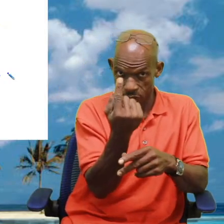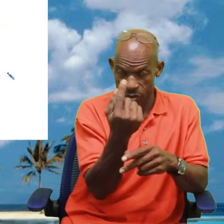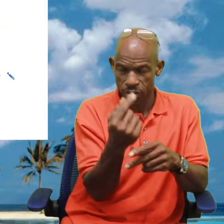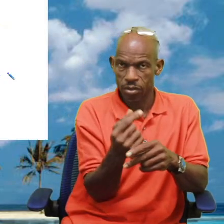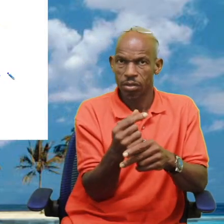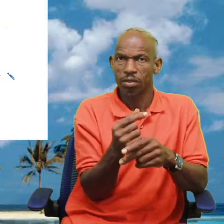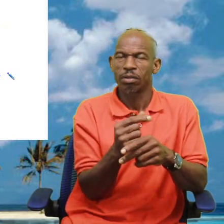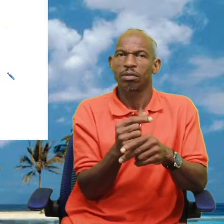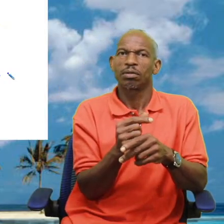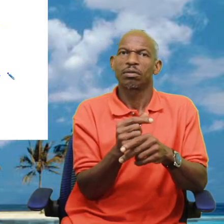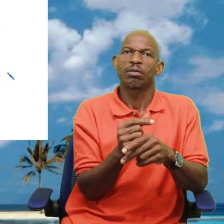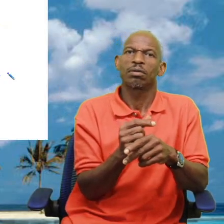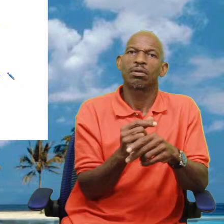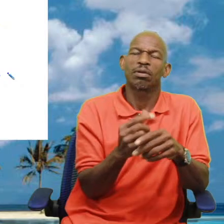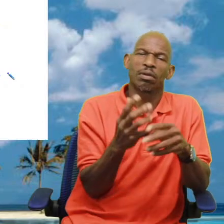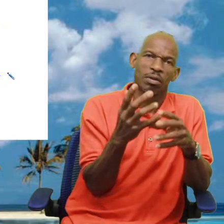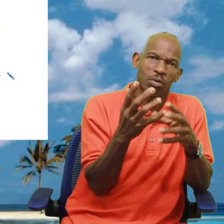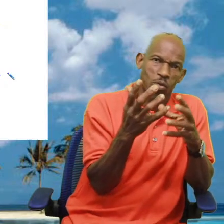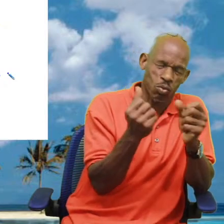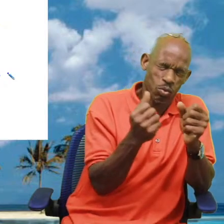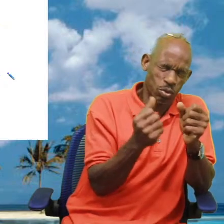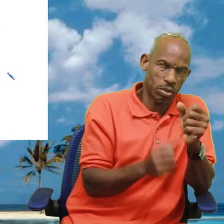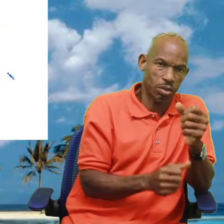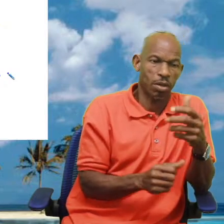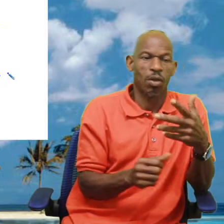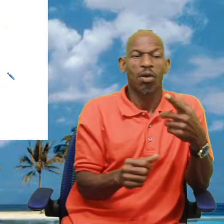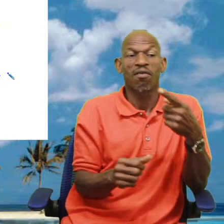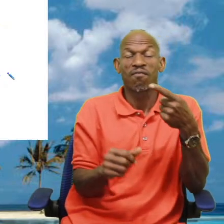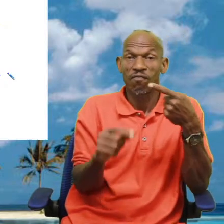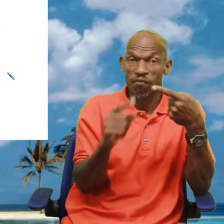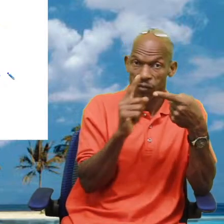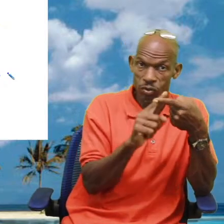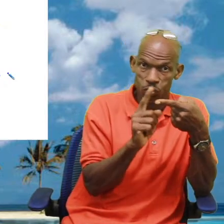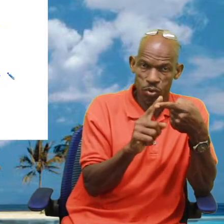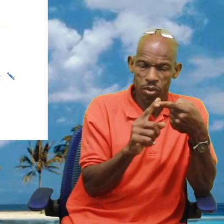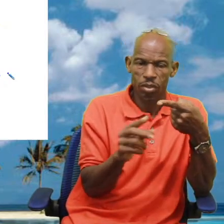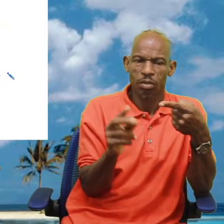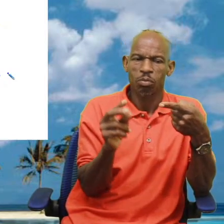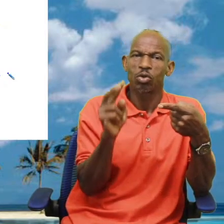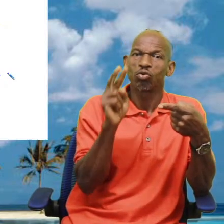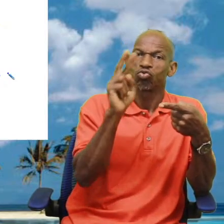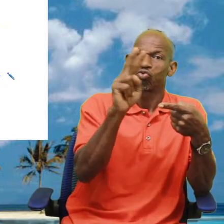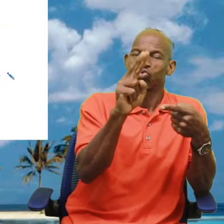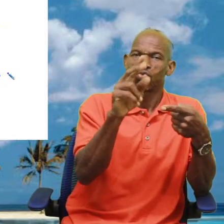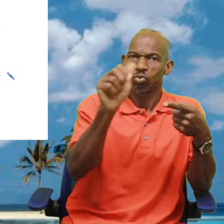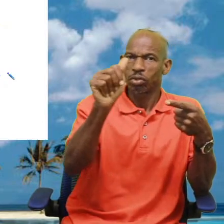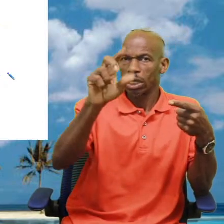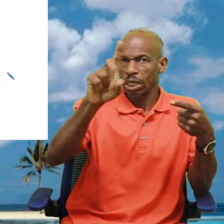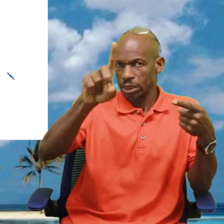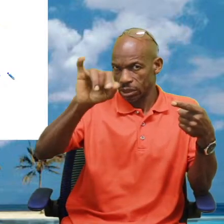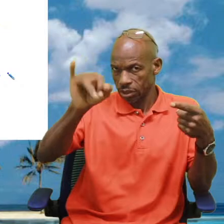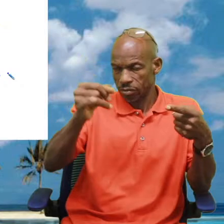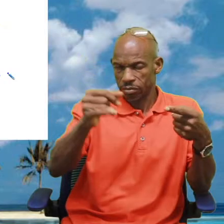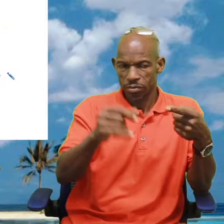3 adjectives. Go ahead for me, Kenton. You do those. And you do the same thing for the dog.